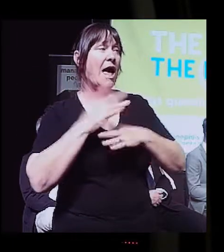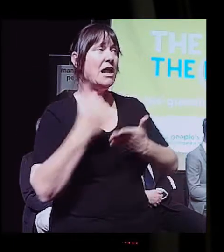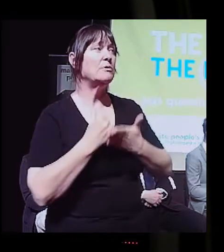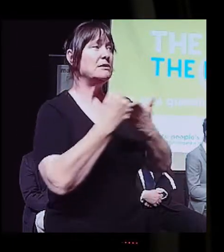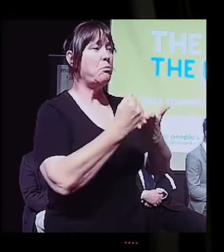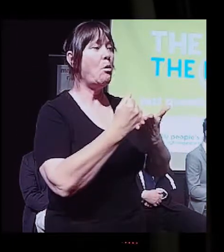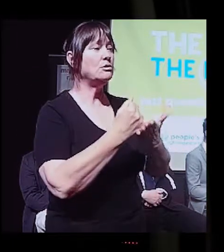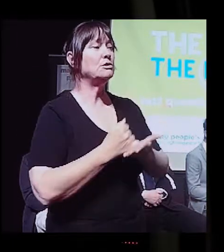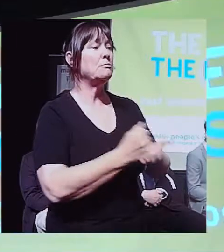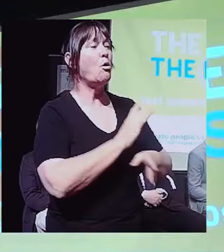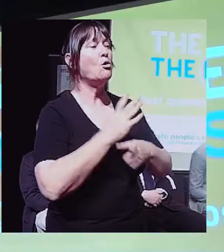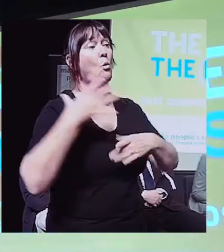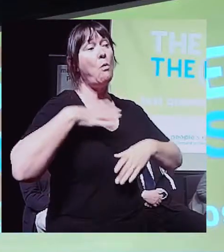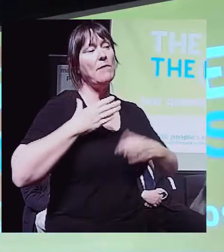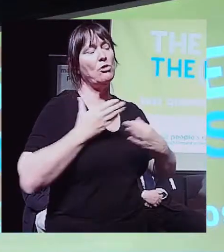recovery? William Wood.